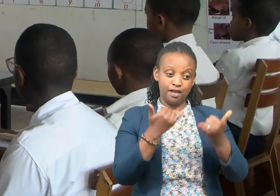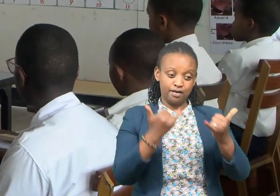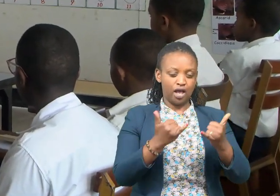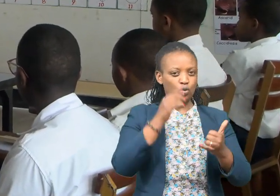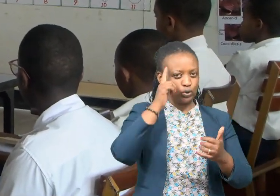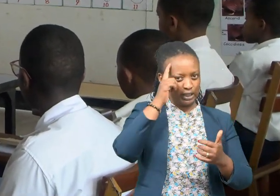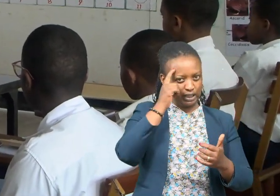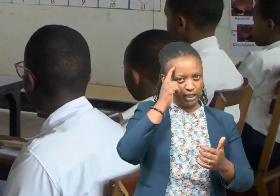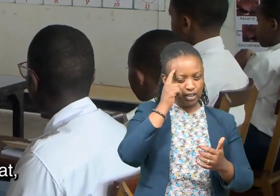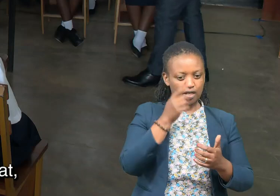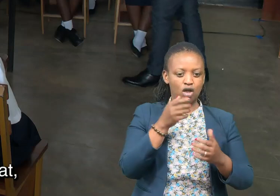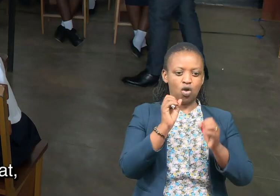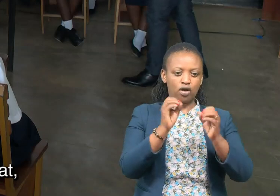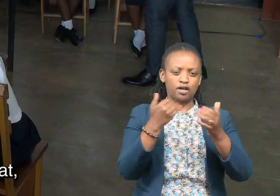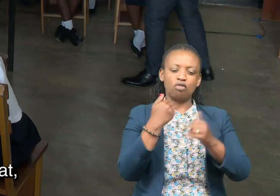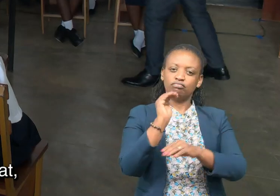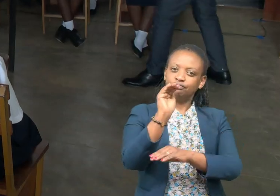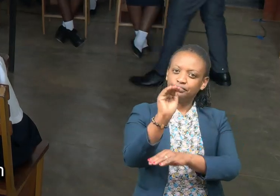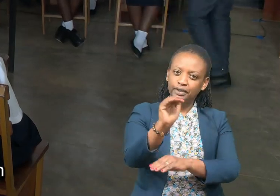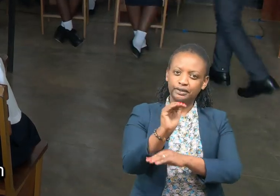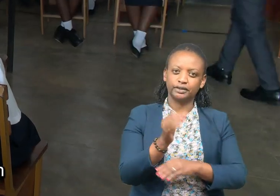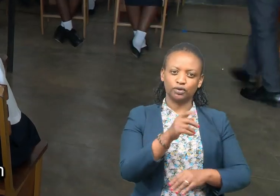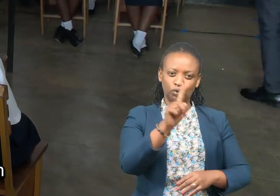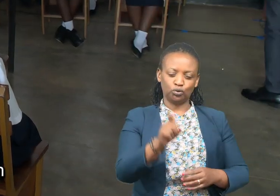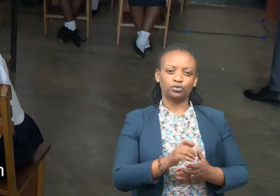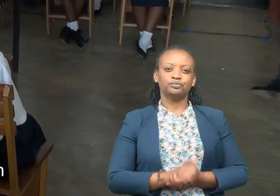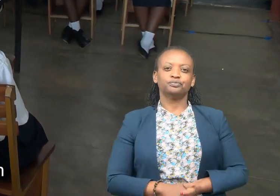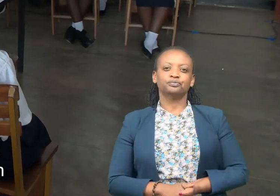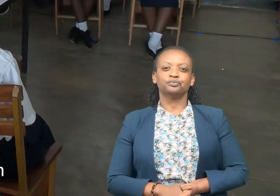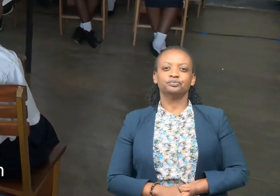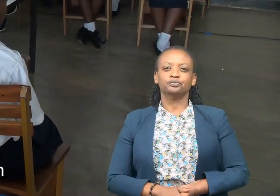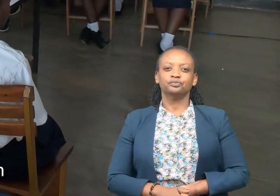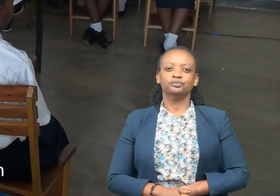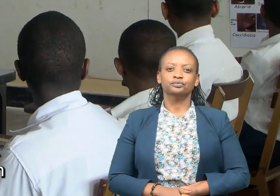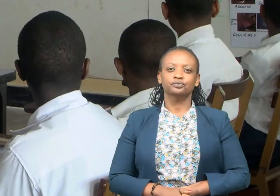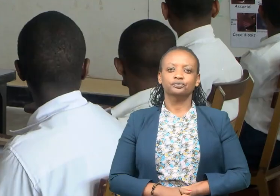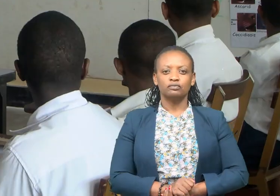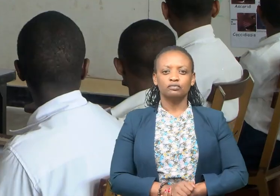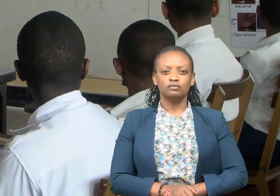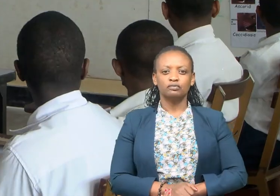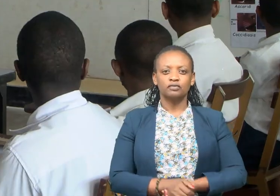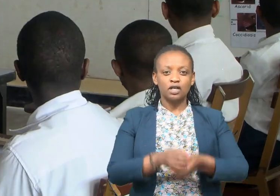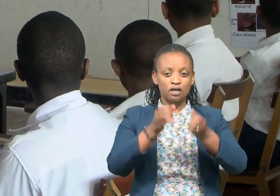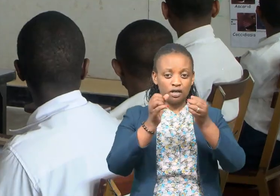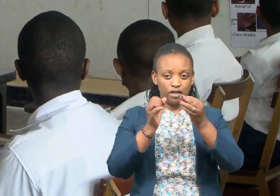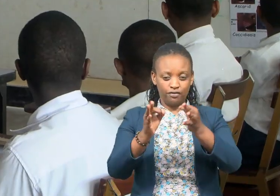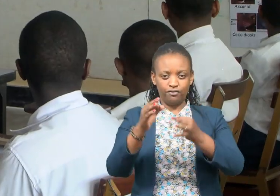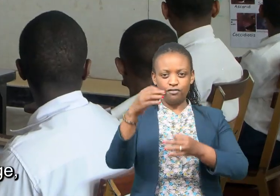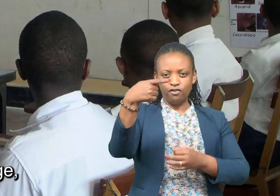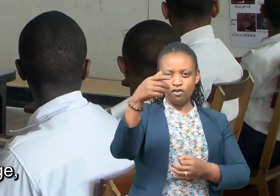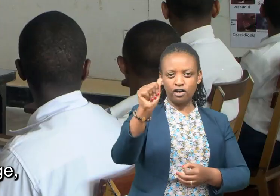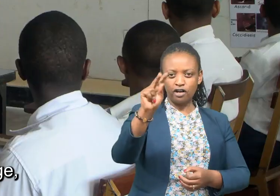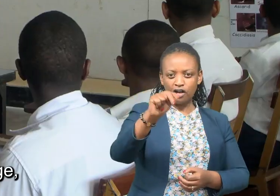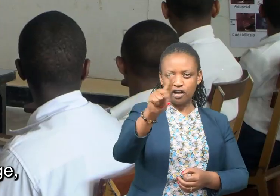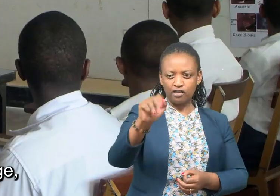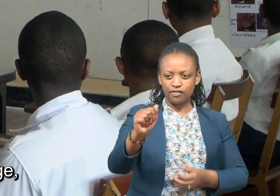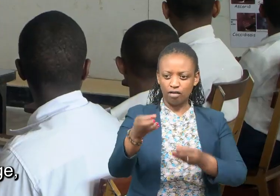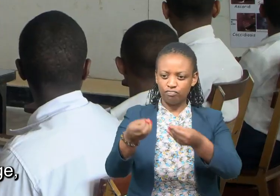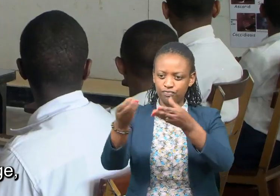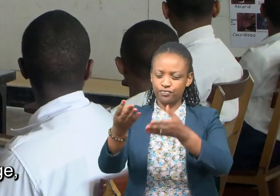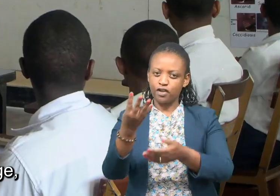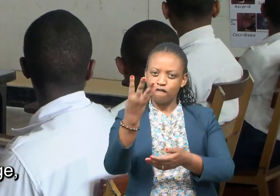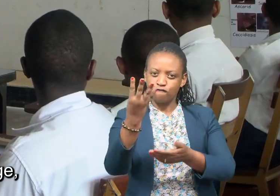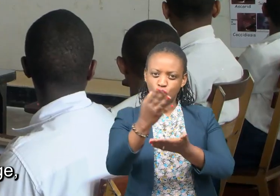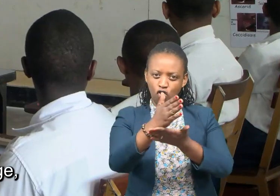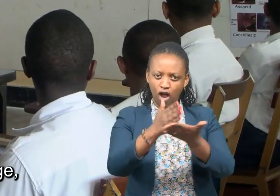Wase. Let us suppose that, okay, let me ask you this question. If Ganza is given 4